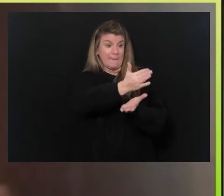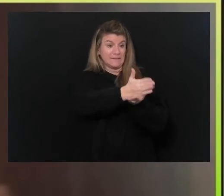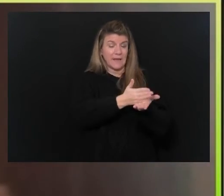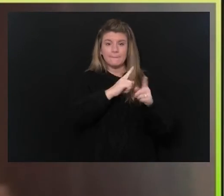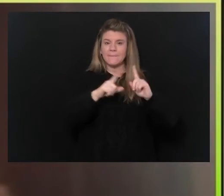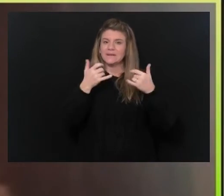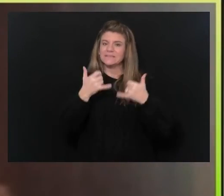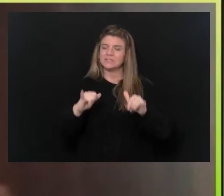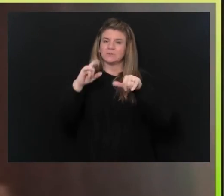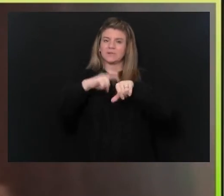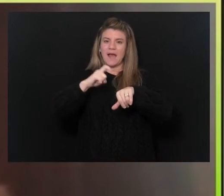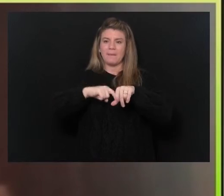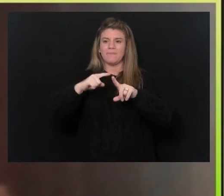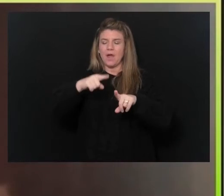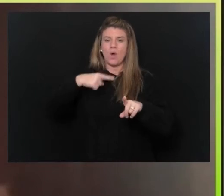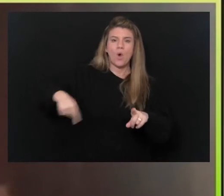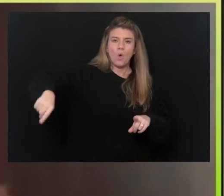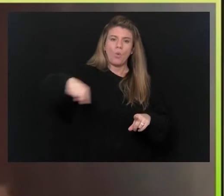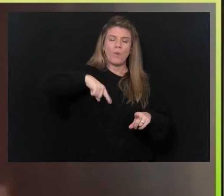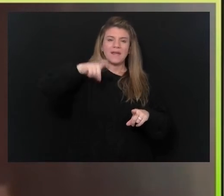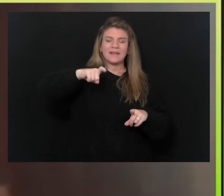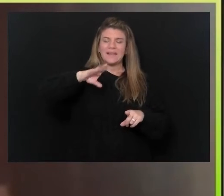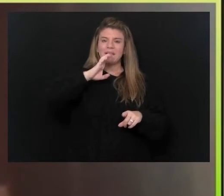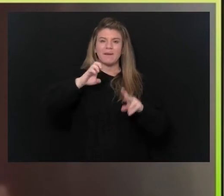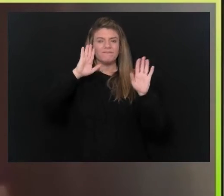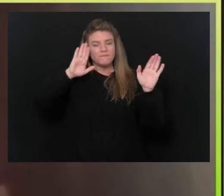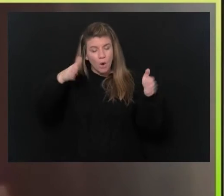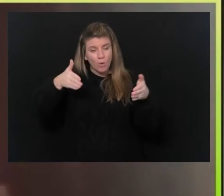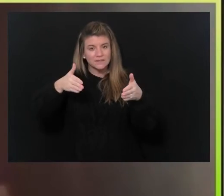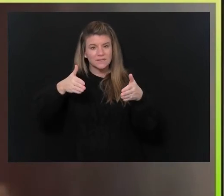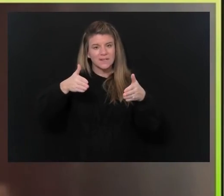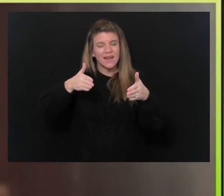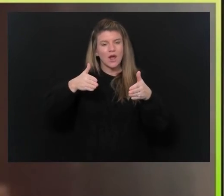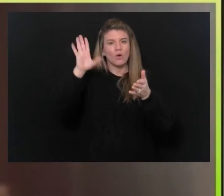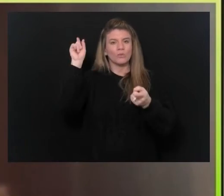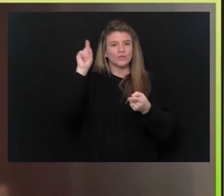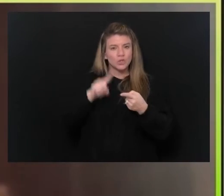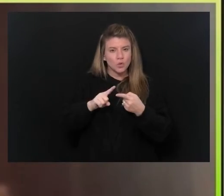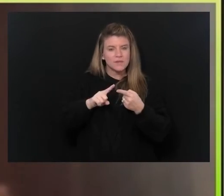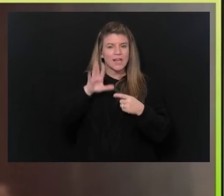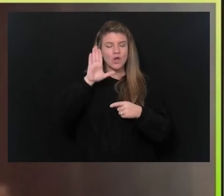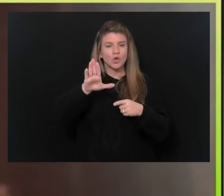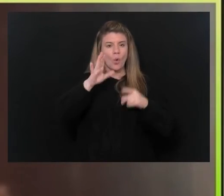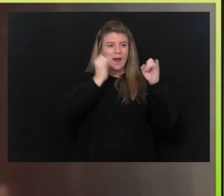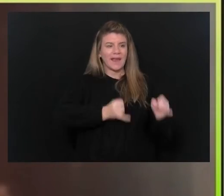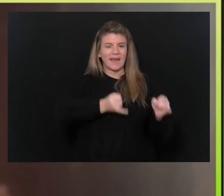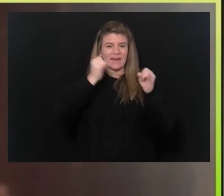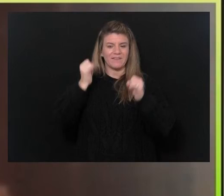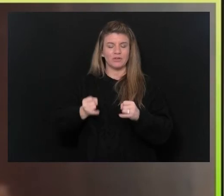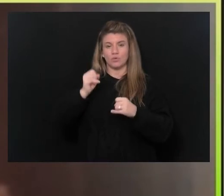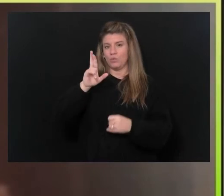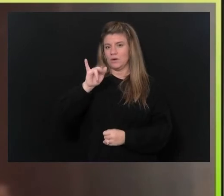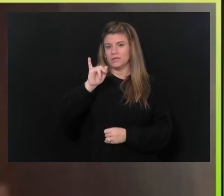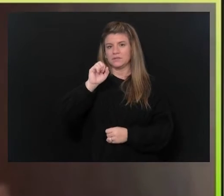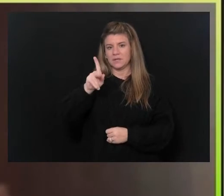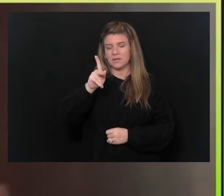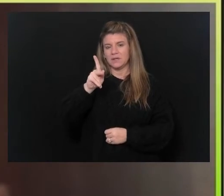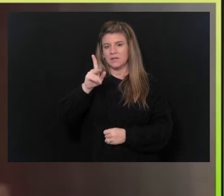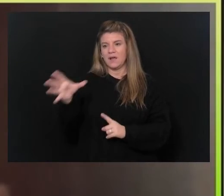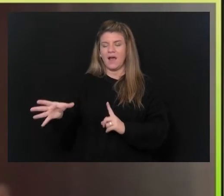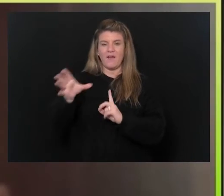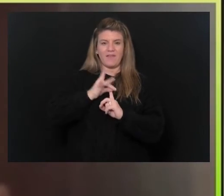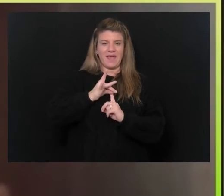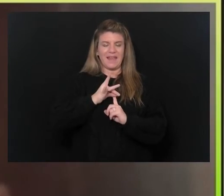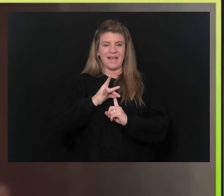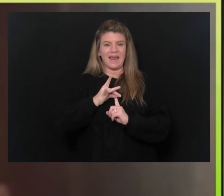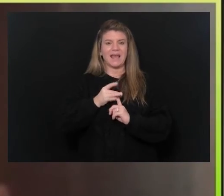every West Virginian needs to be particularly focused on reducing their individual risk of getting COVID and